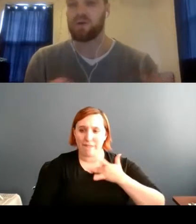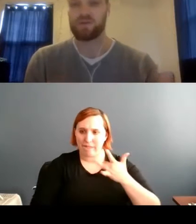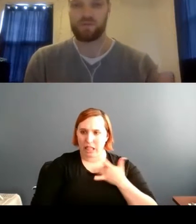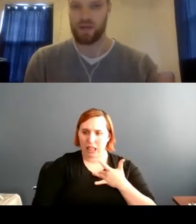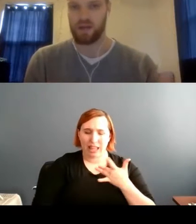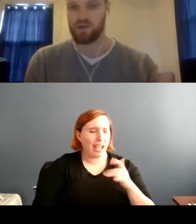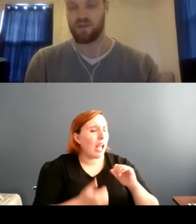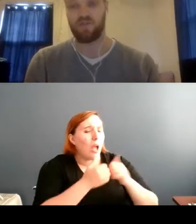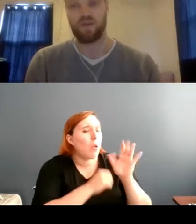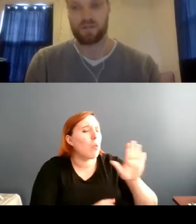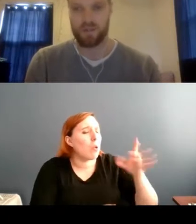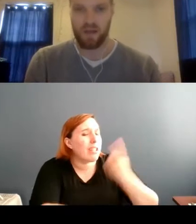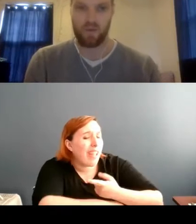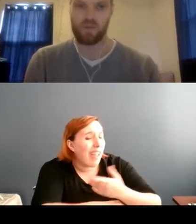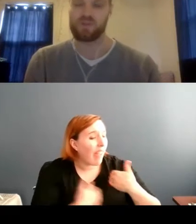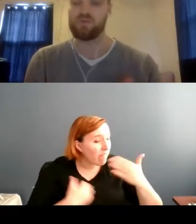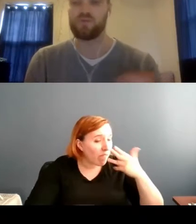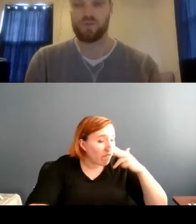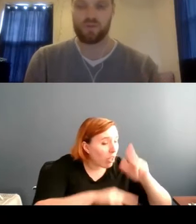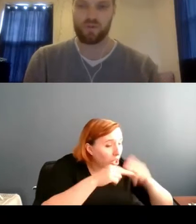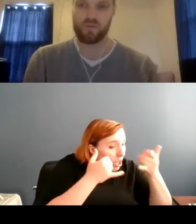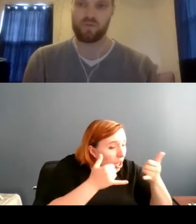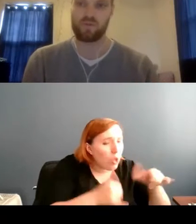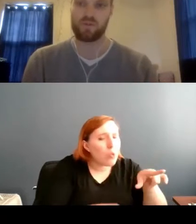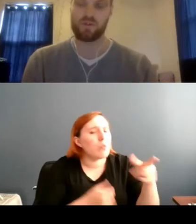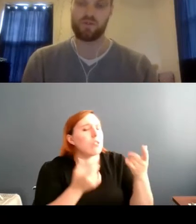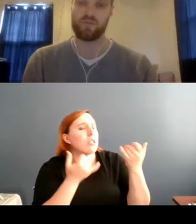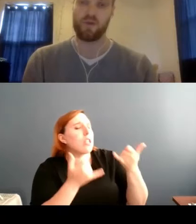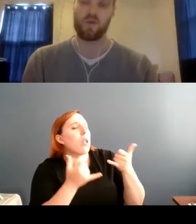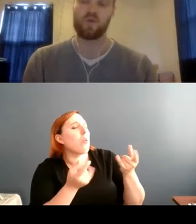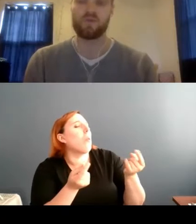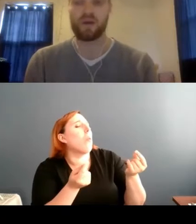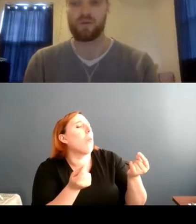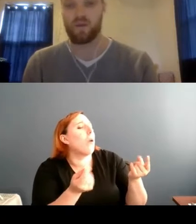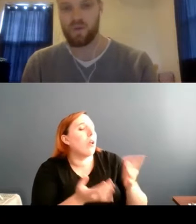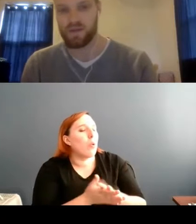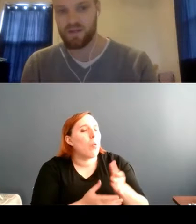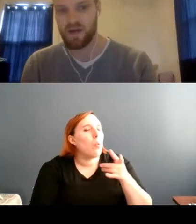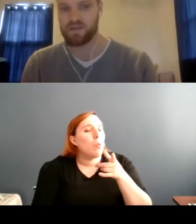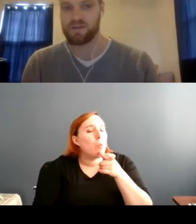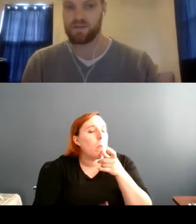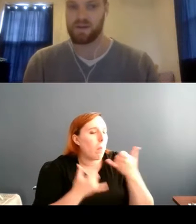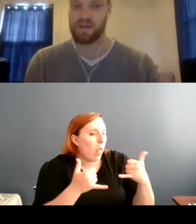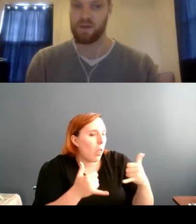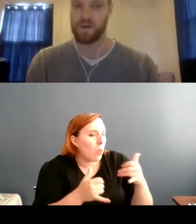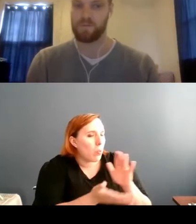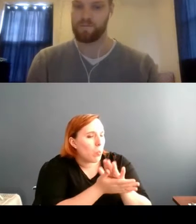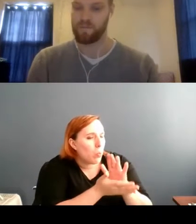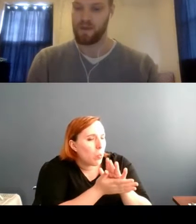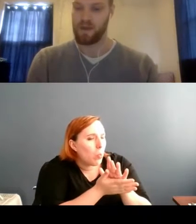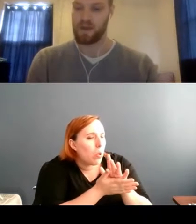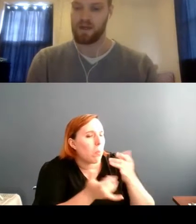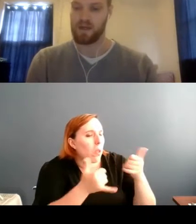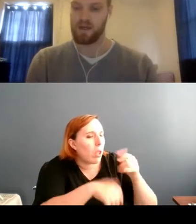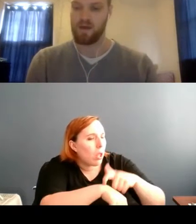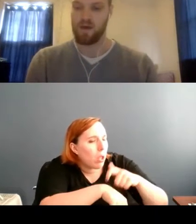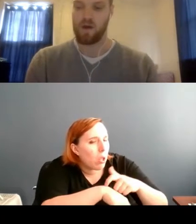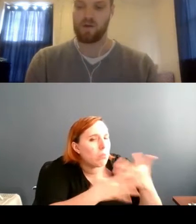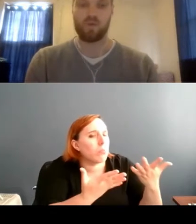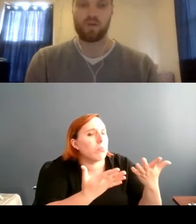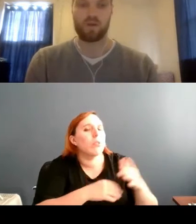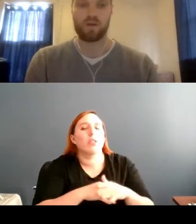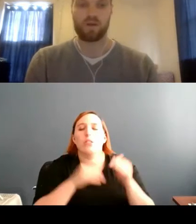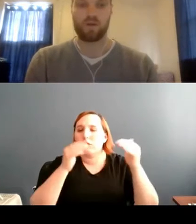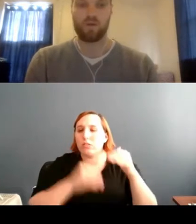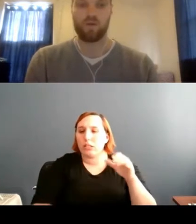how was your day? Did you have fun today? What'd you do? Who'd you play with at recess, etc. And E, are